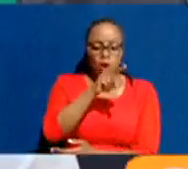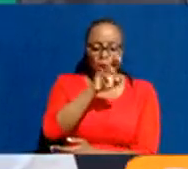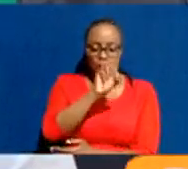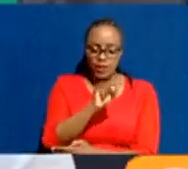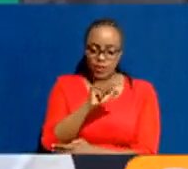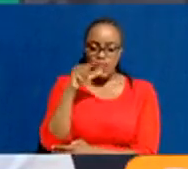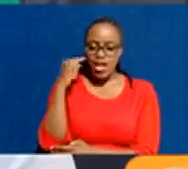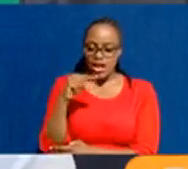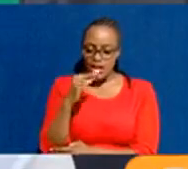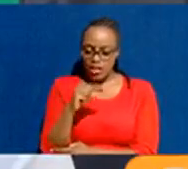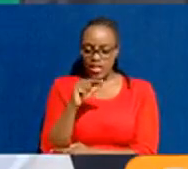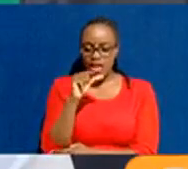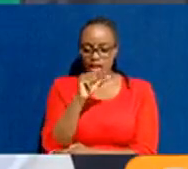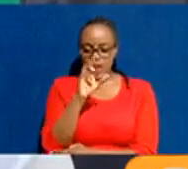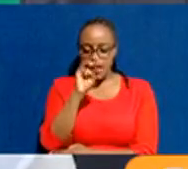green grams,